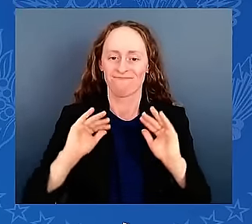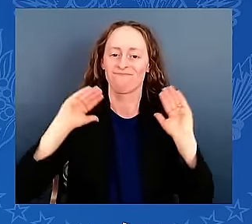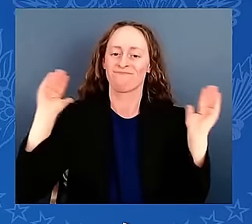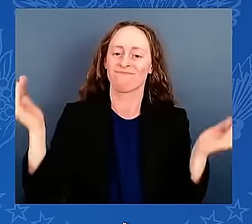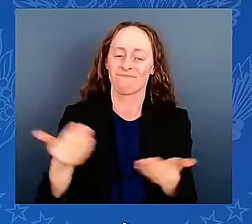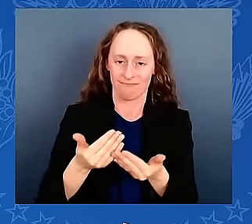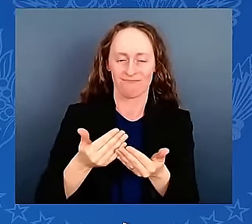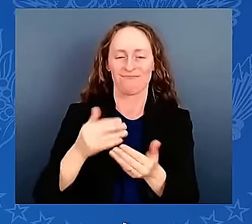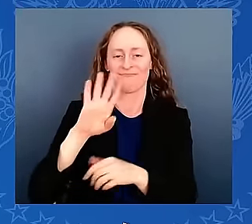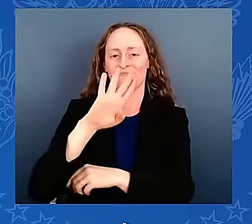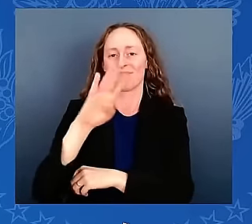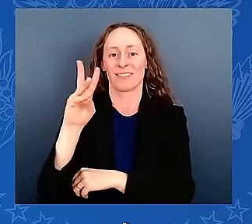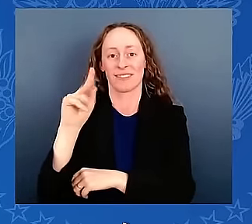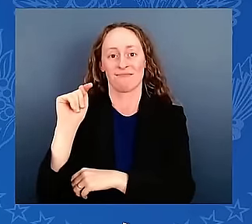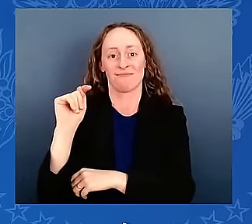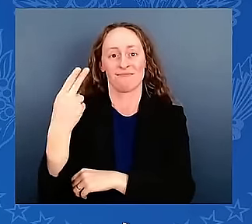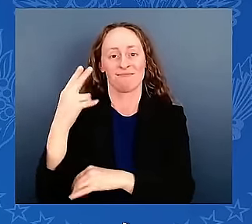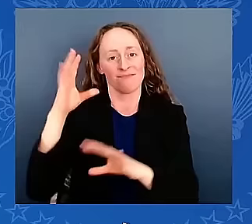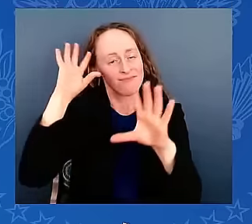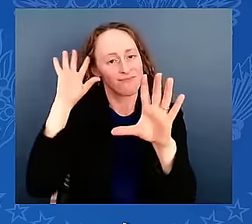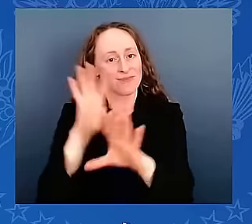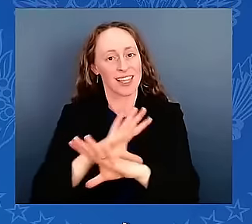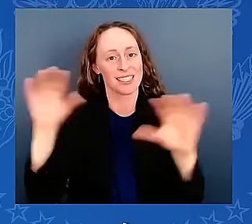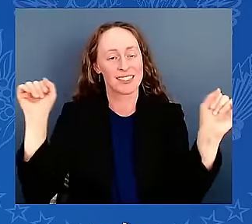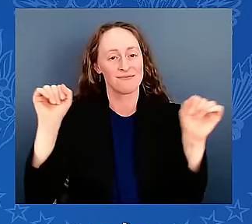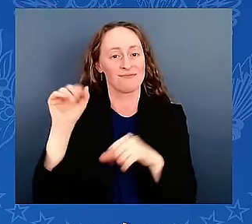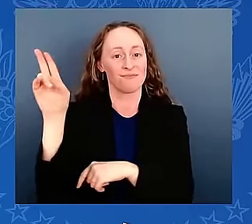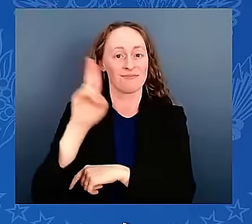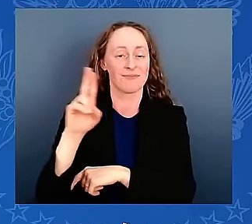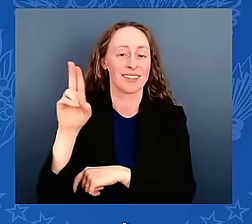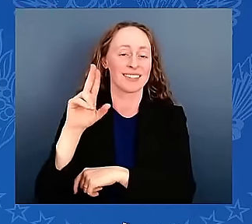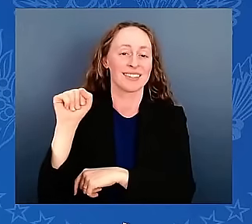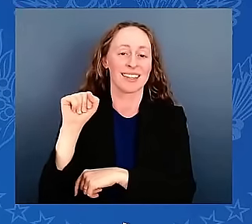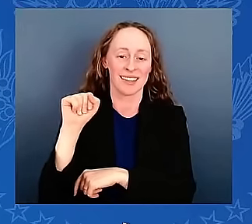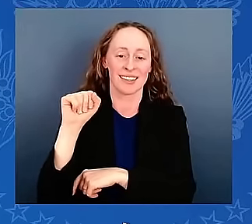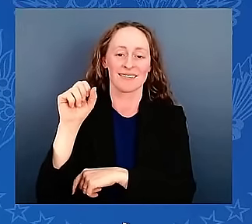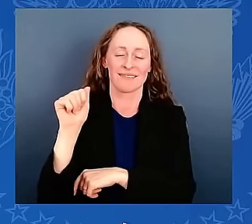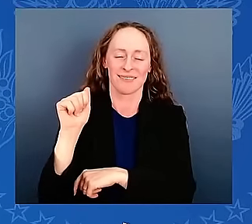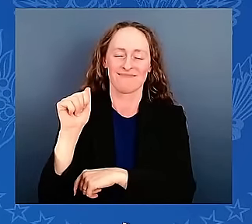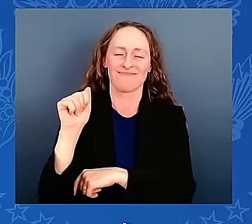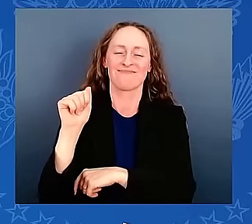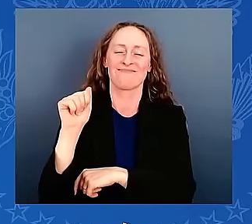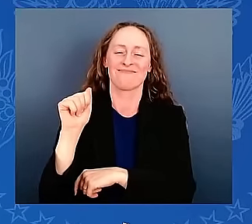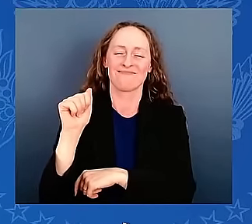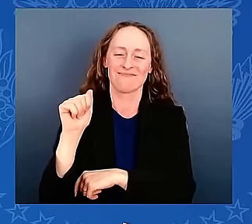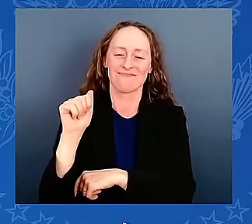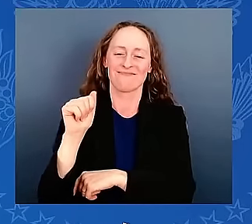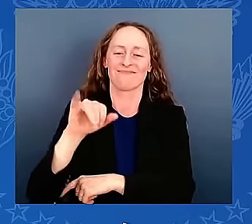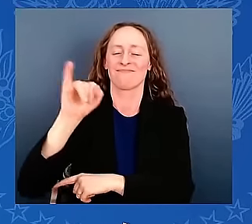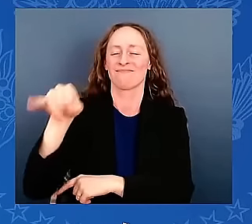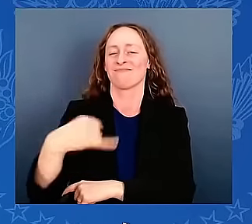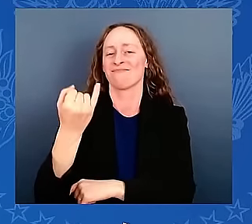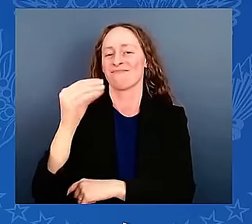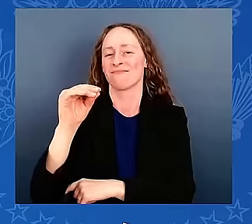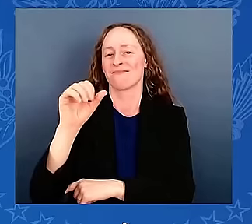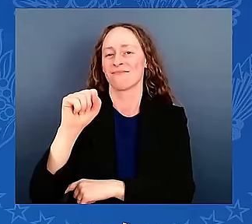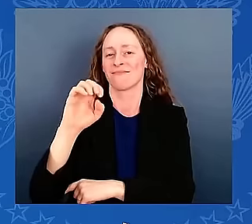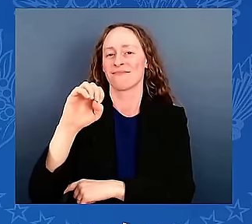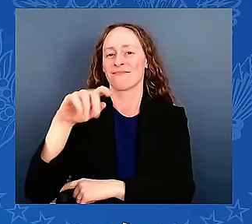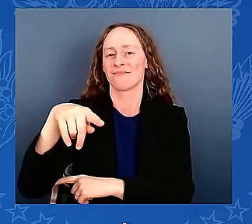President of the United States of America, Joseph R. Biden.